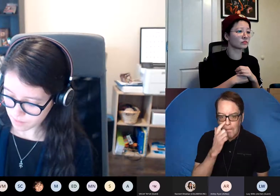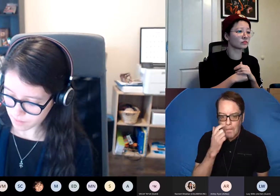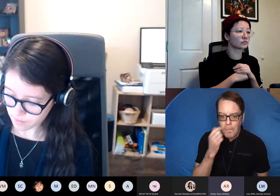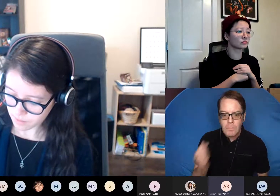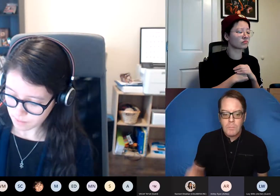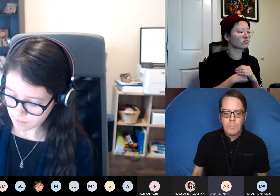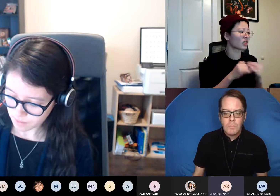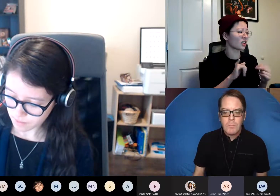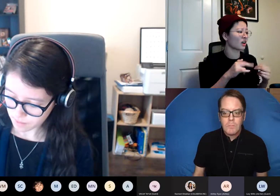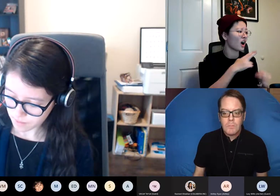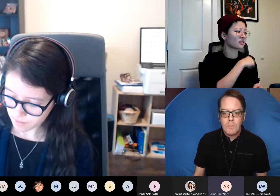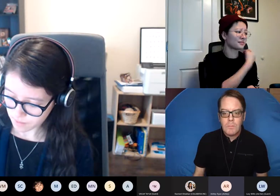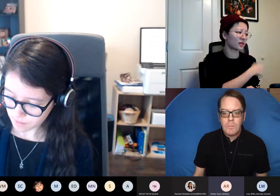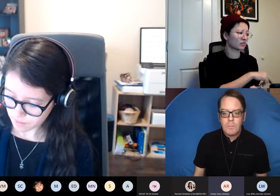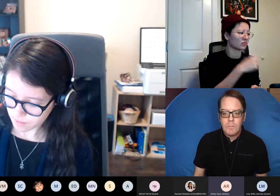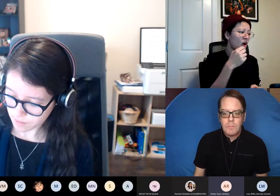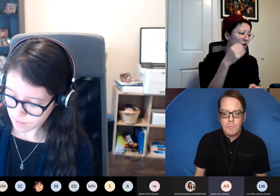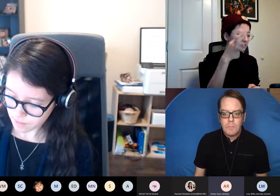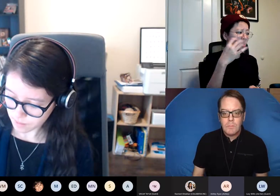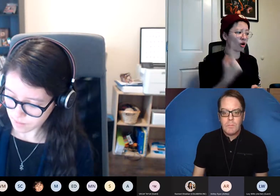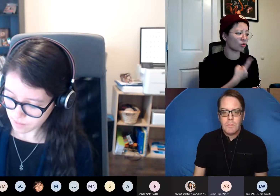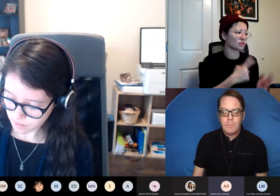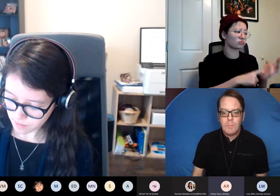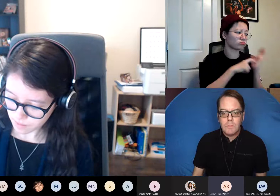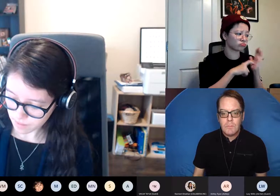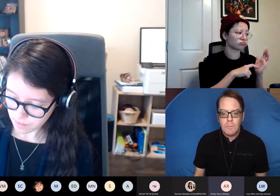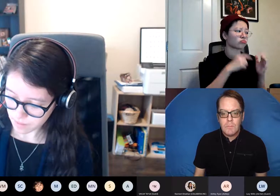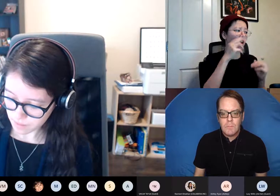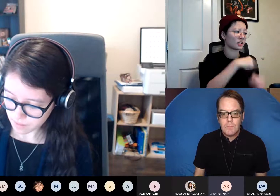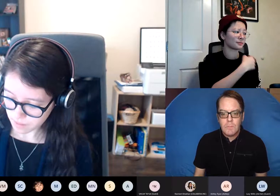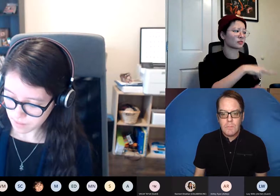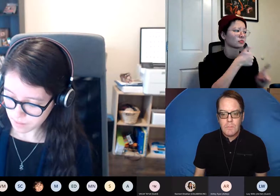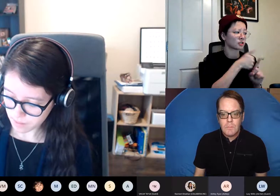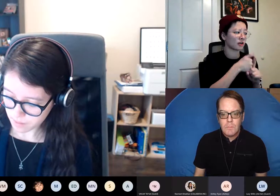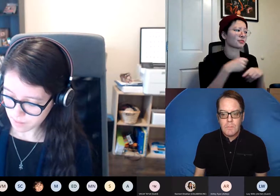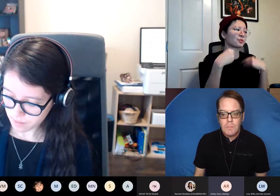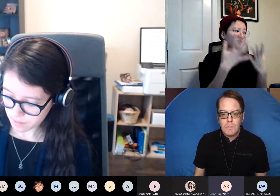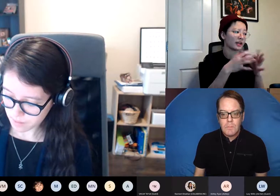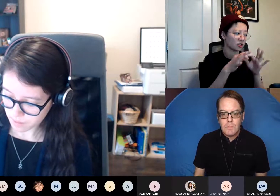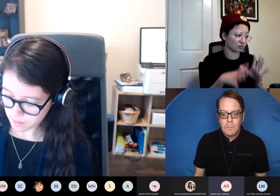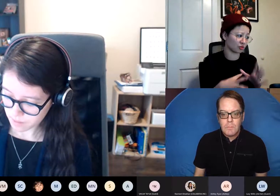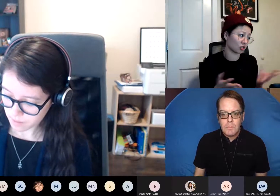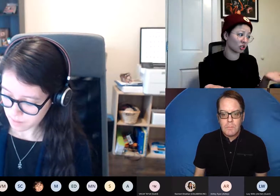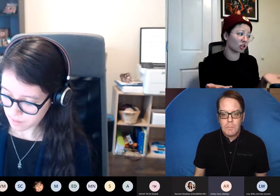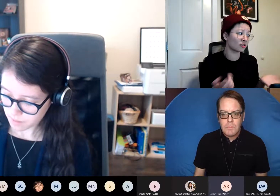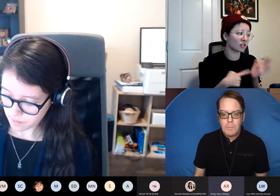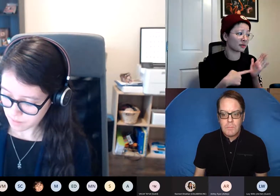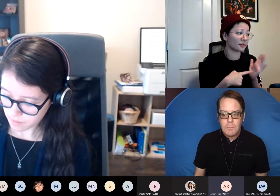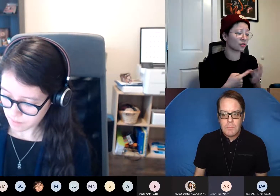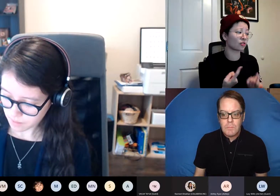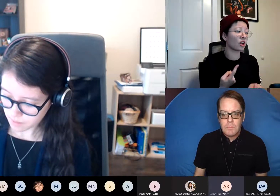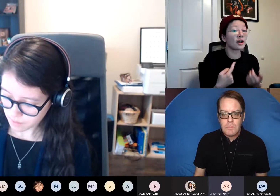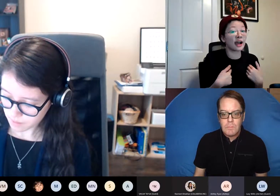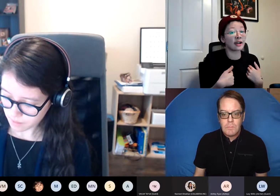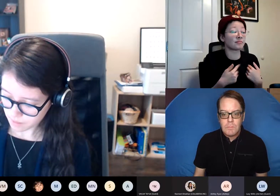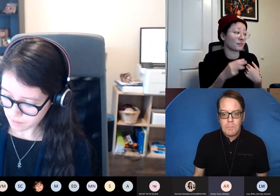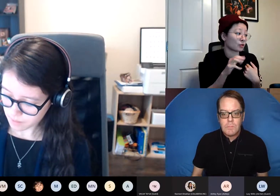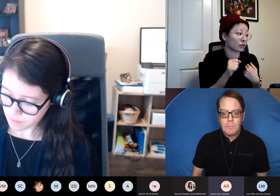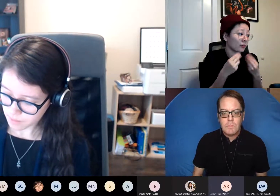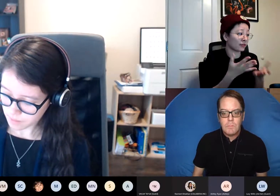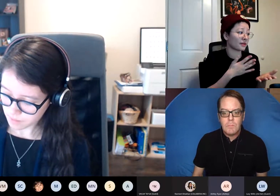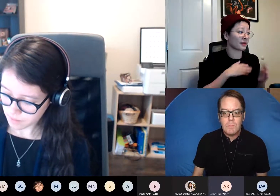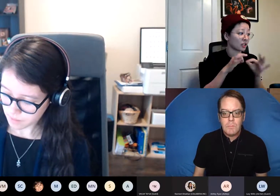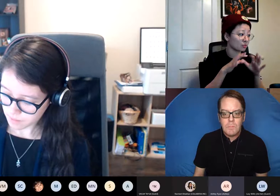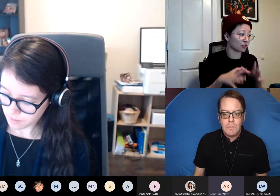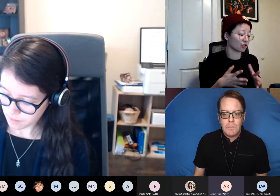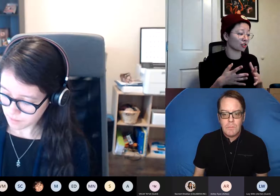to make sure that interpreters or other pieces of accommodation are available. Hospitals, for example, are always required